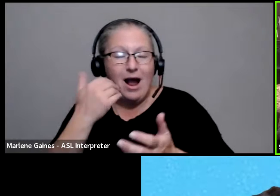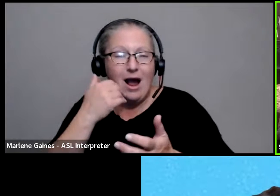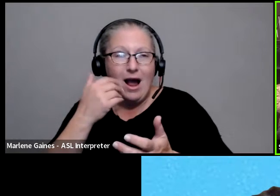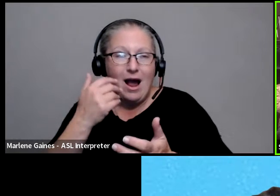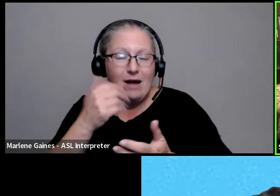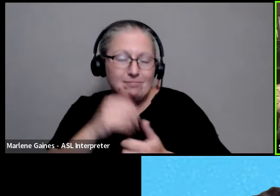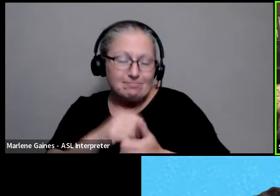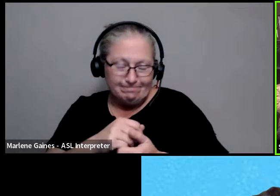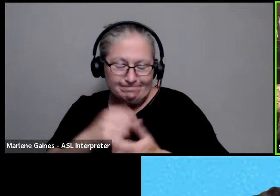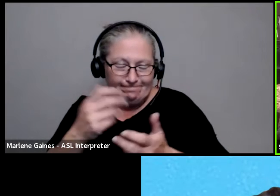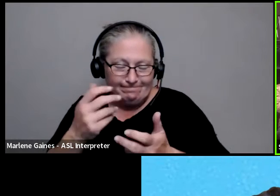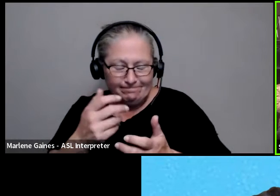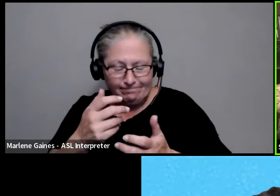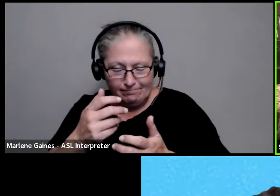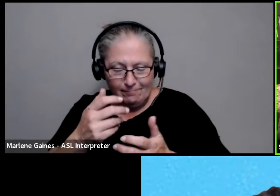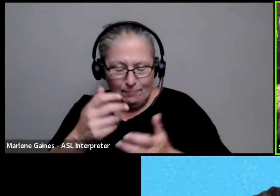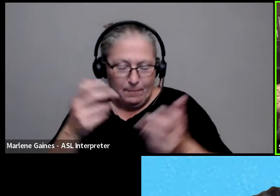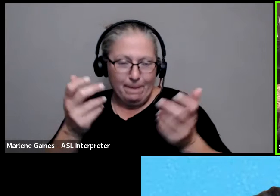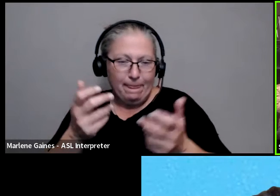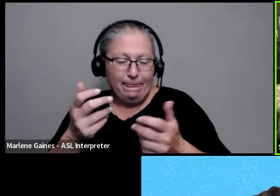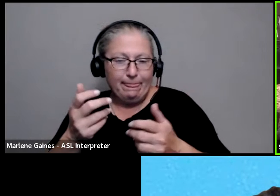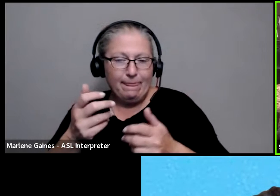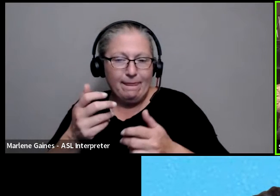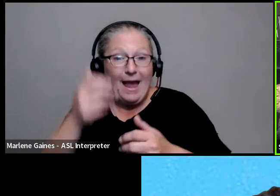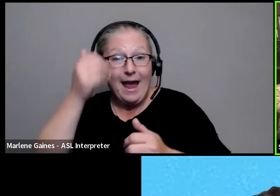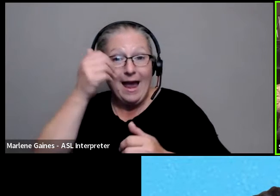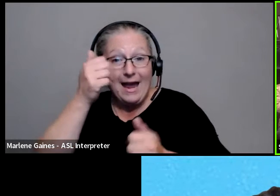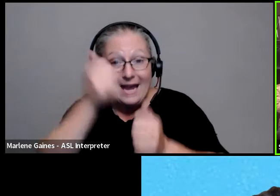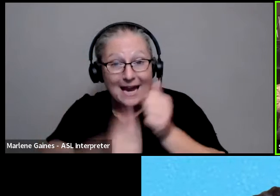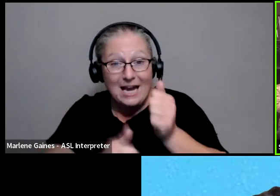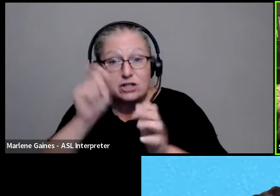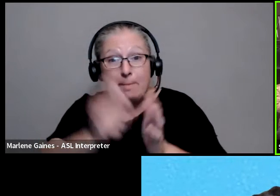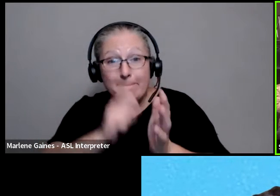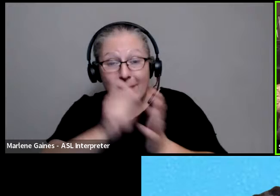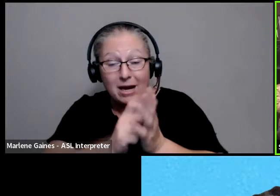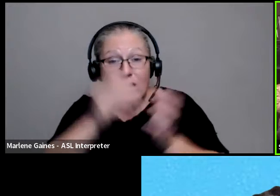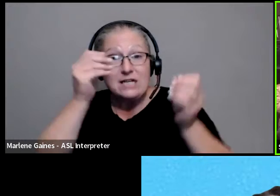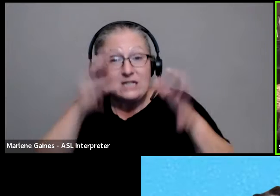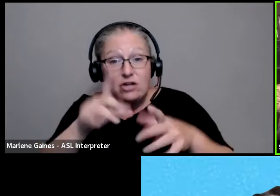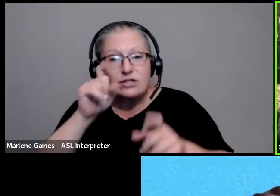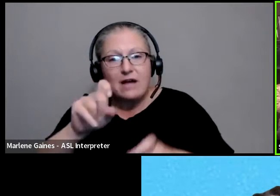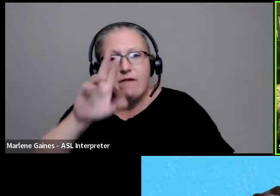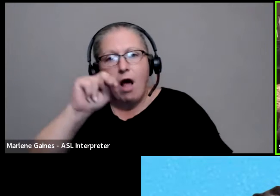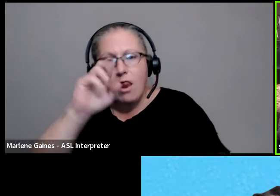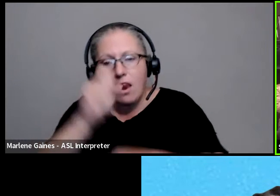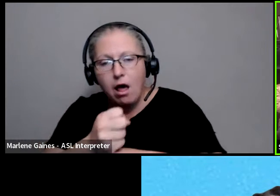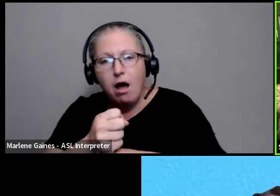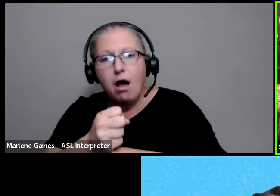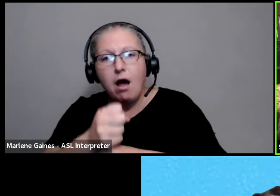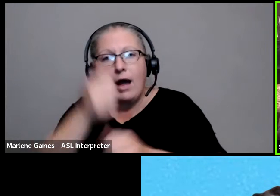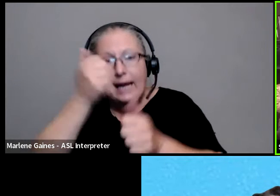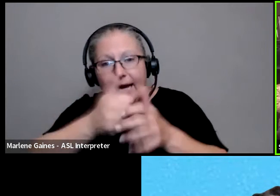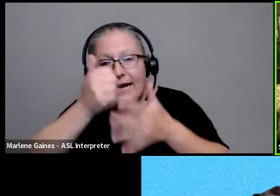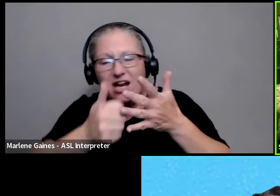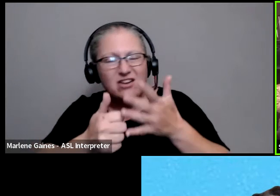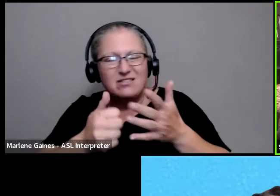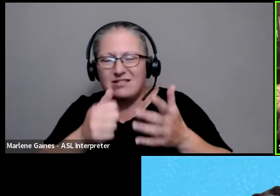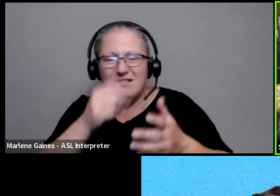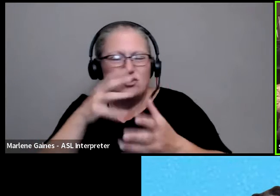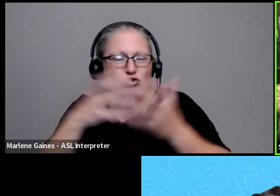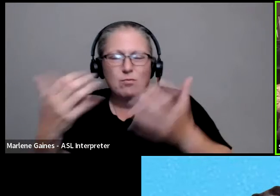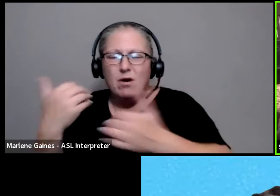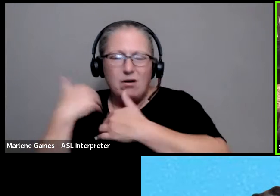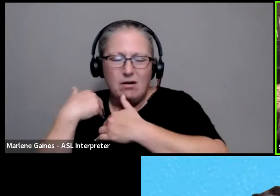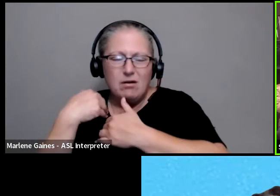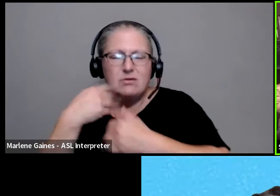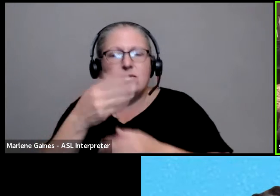too much to ask our teachers to unlock the pouches every period. We do it at the end of the day. They do it. Students come in the morning, they unlock it, they put it